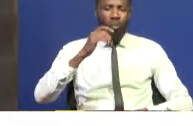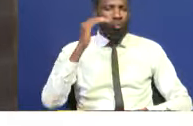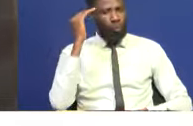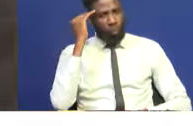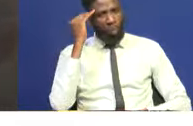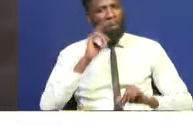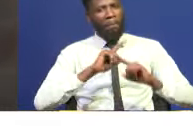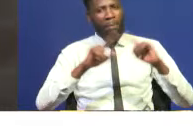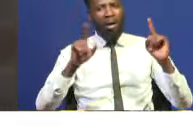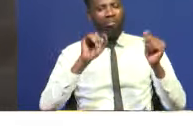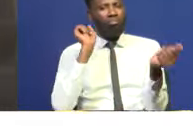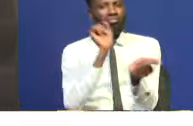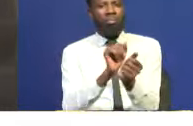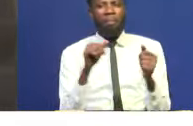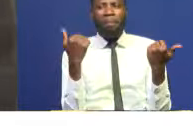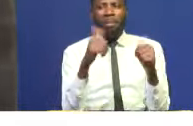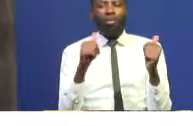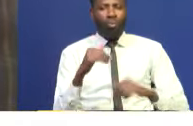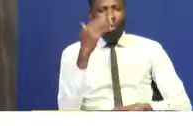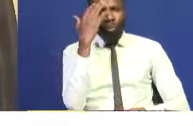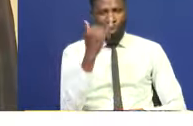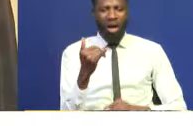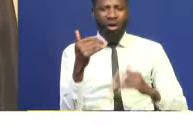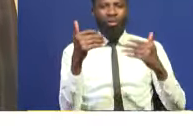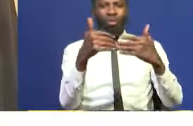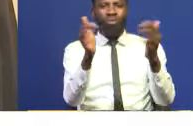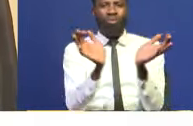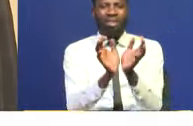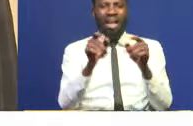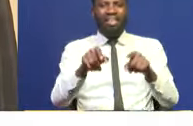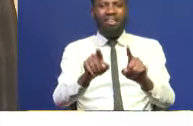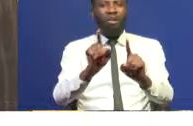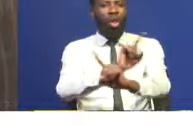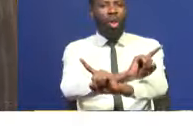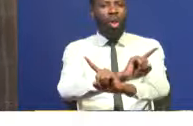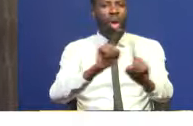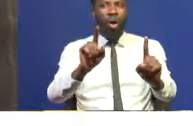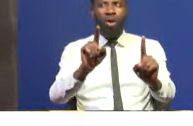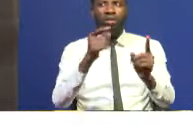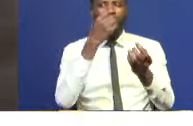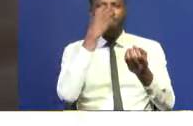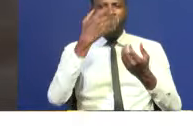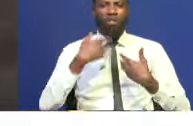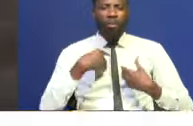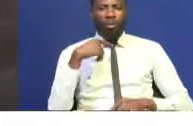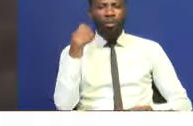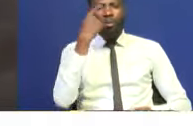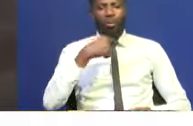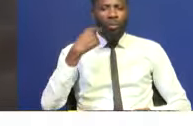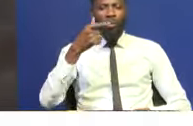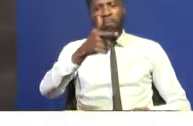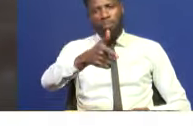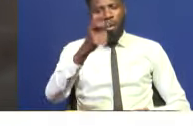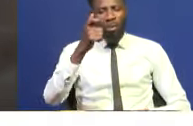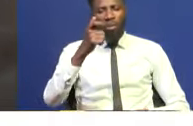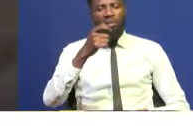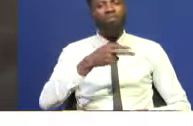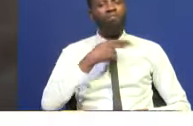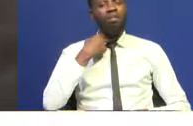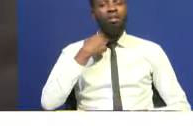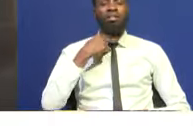lakini hajashikwa. Because the community hawajatupatia mwenye aliuwa Father Alois, we want to